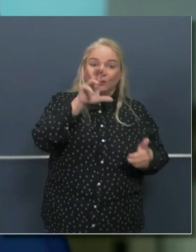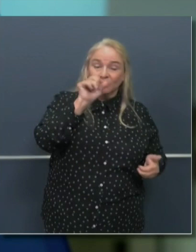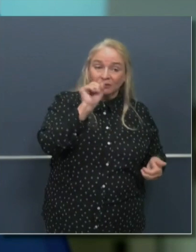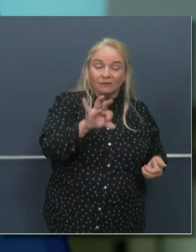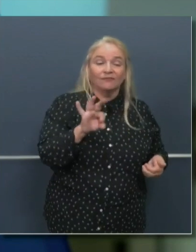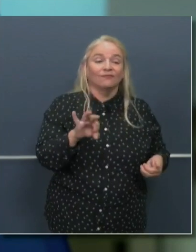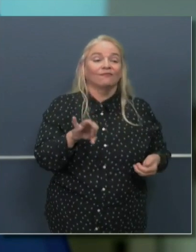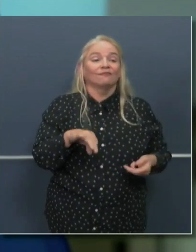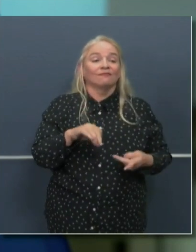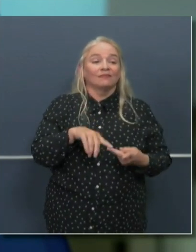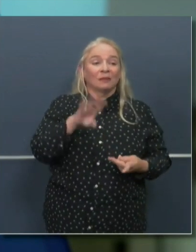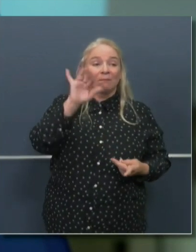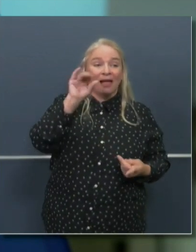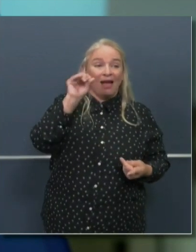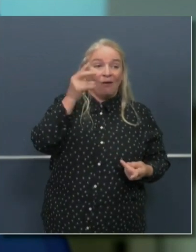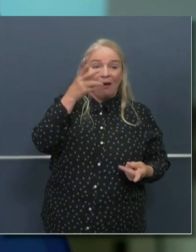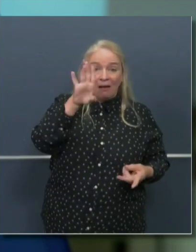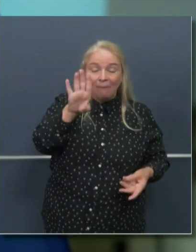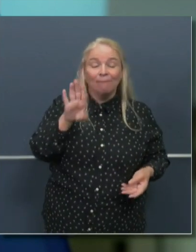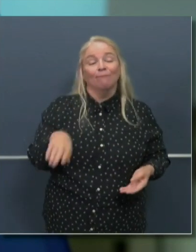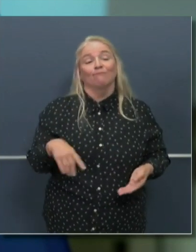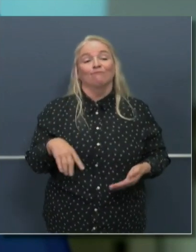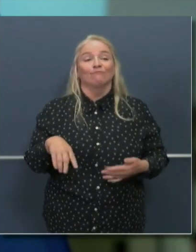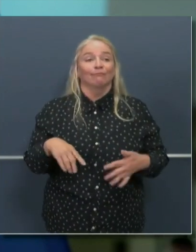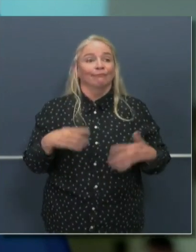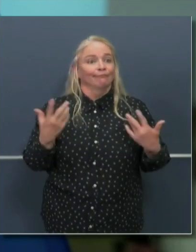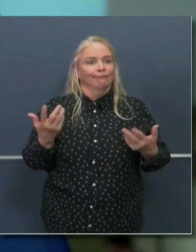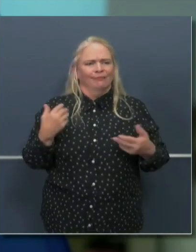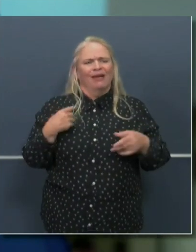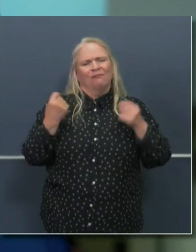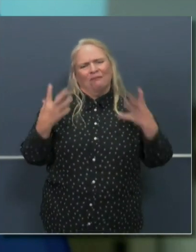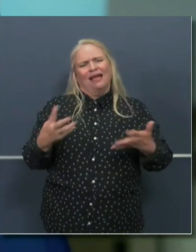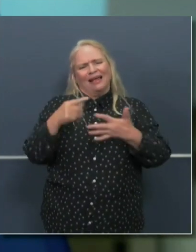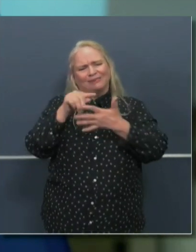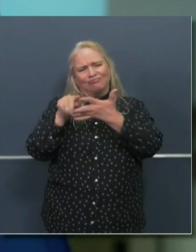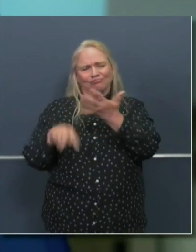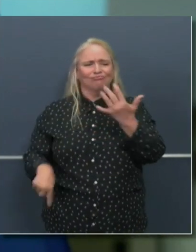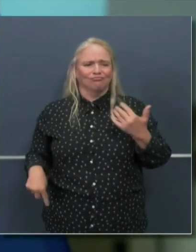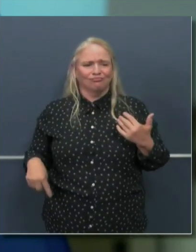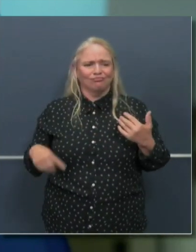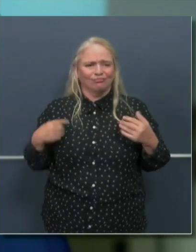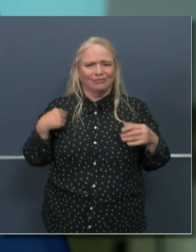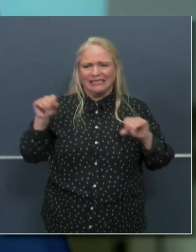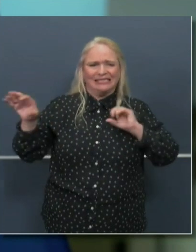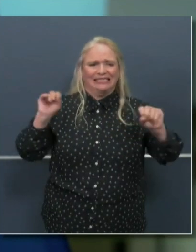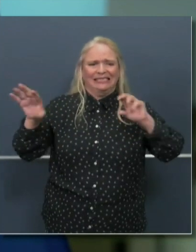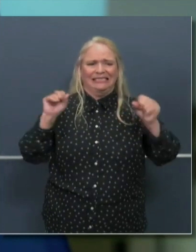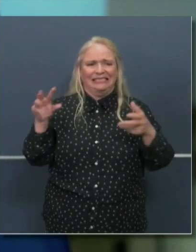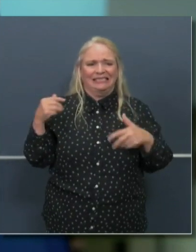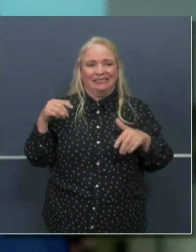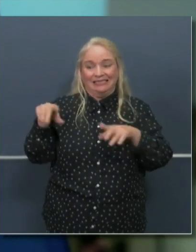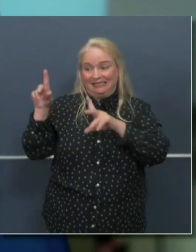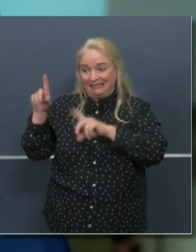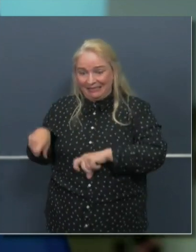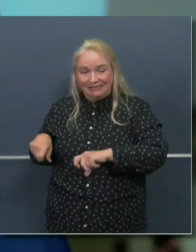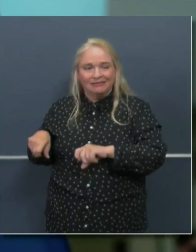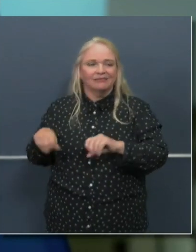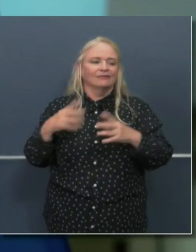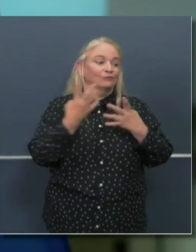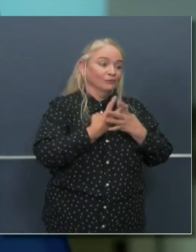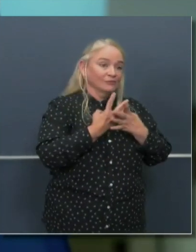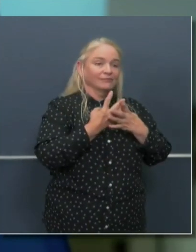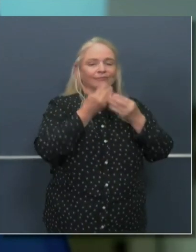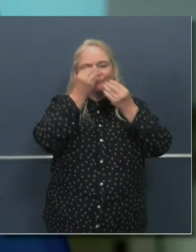Foundation, and we're doing more dynamic testing with much quicker results. So that gives you an indication of sort of the